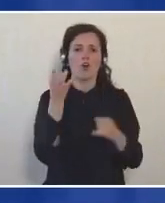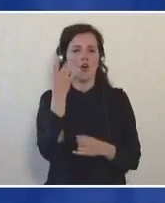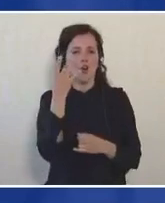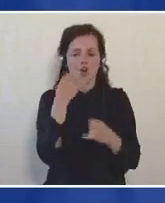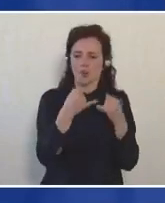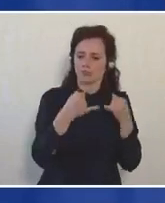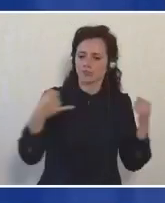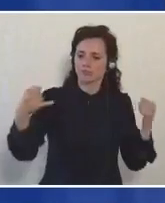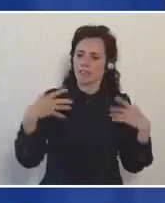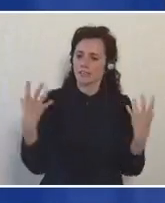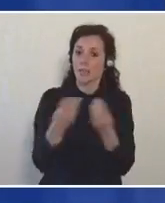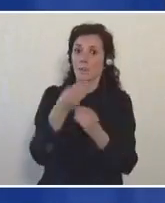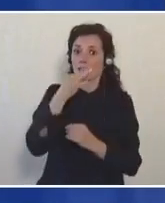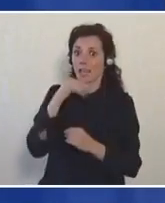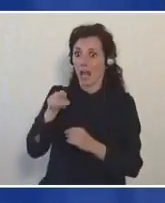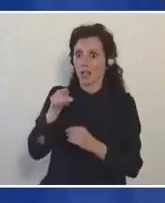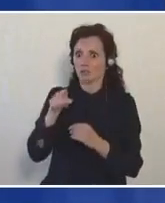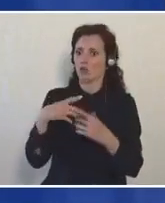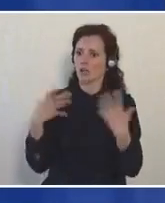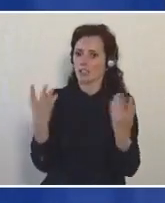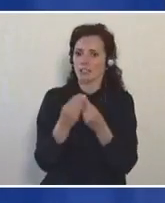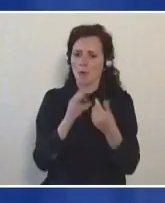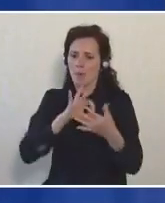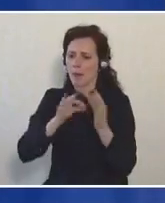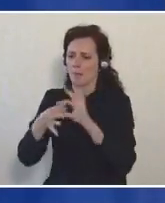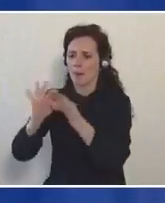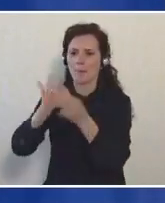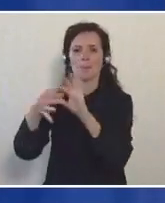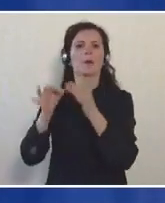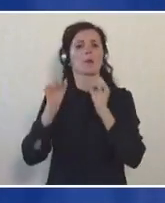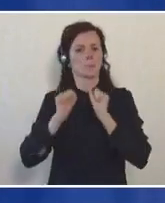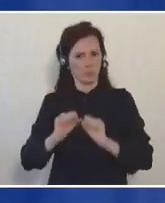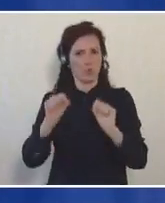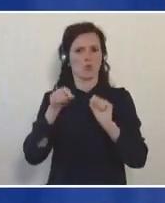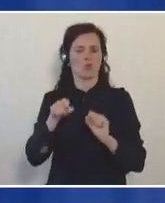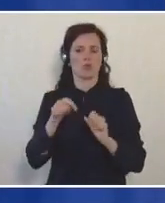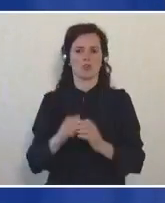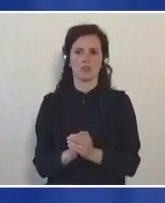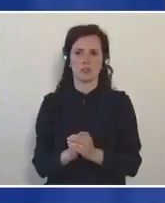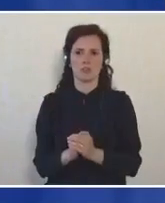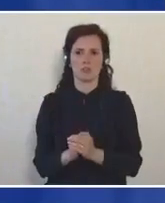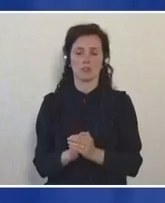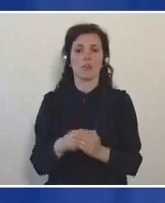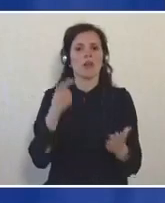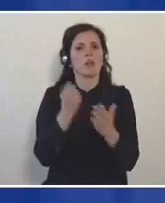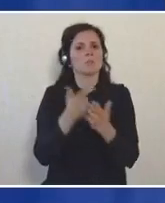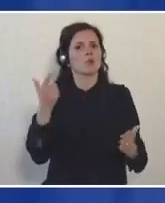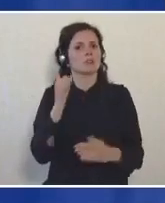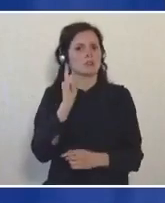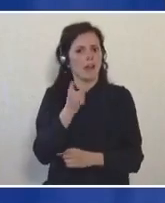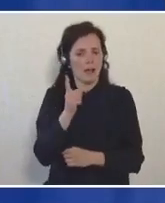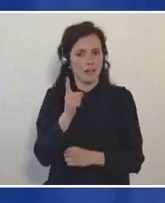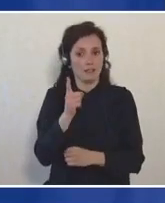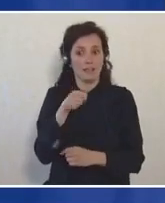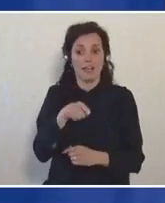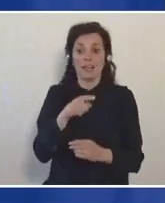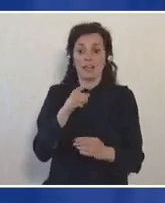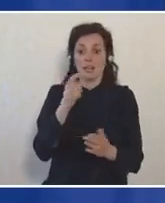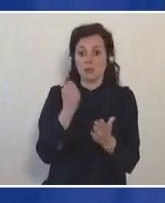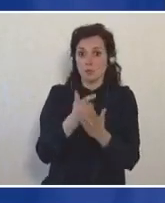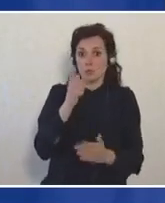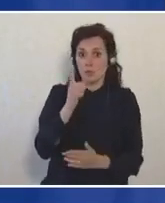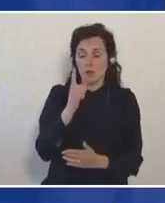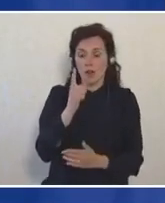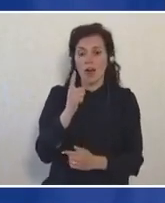is a very clear no to health nationalism. And it is even reinforced if you